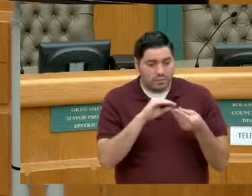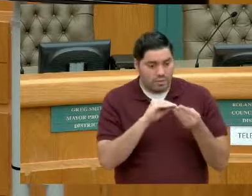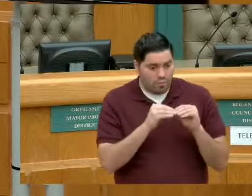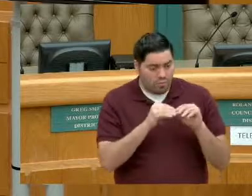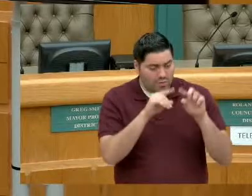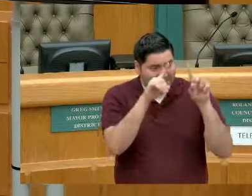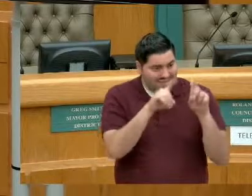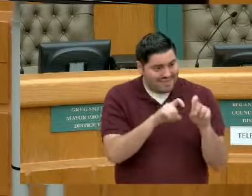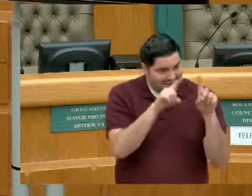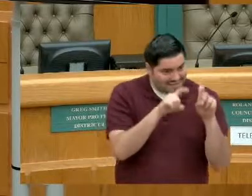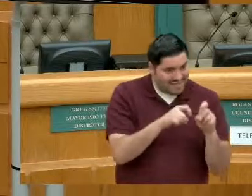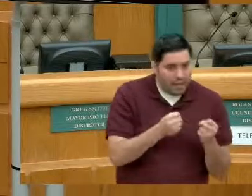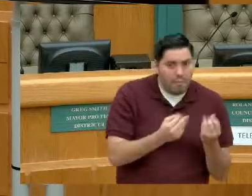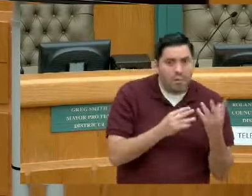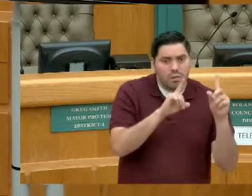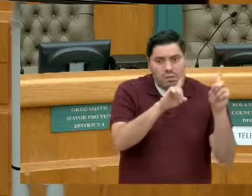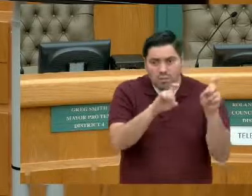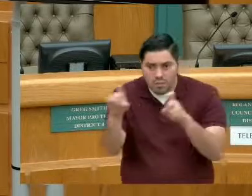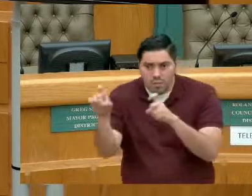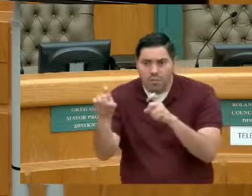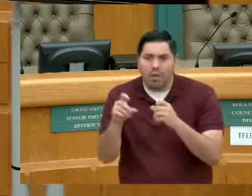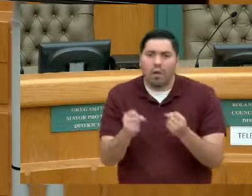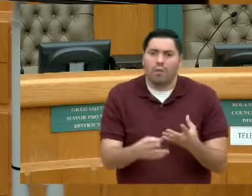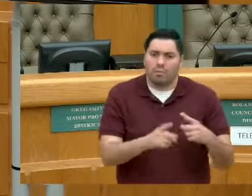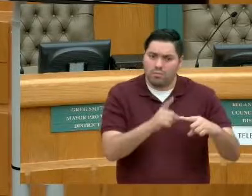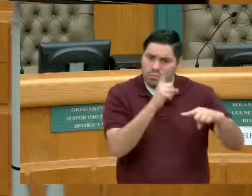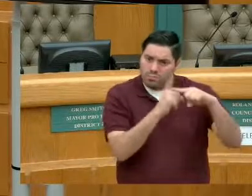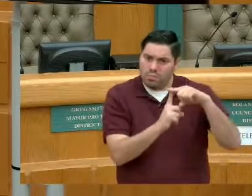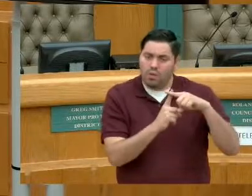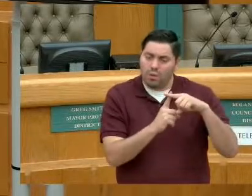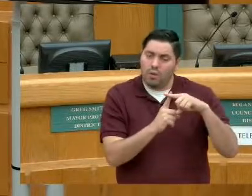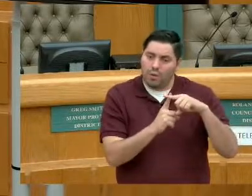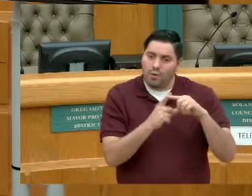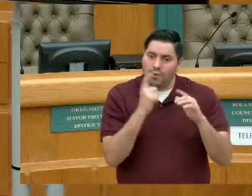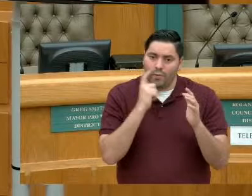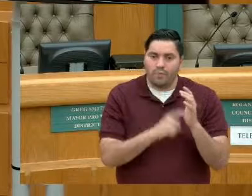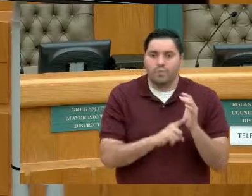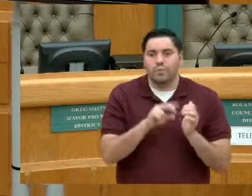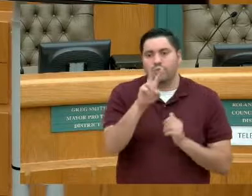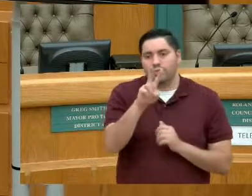given to the number of tests positive, we're at a